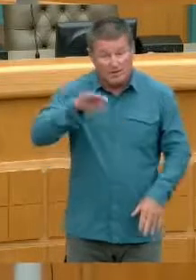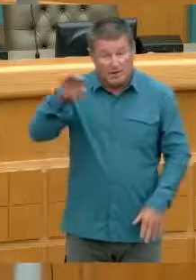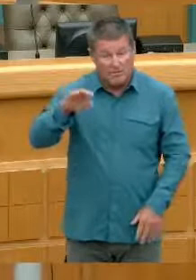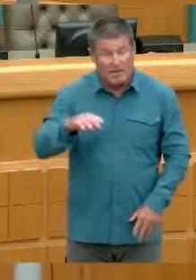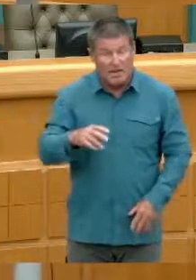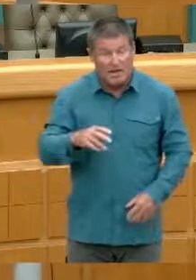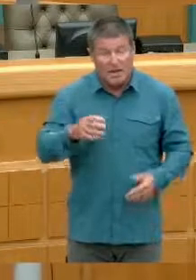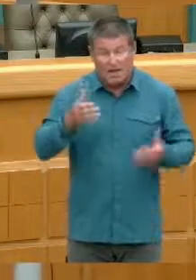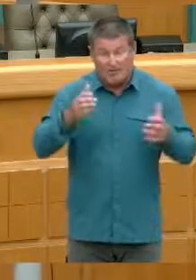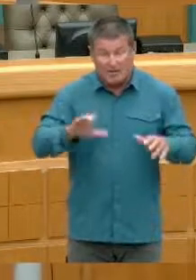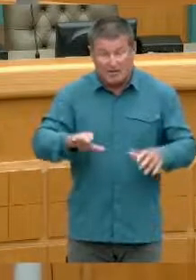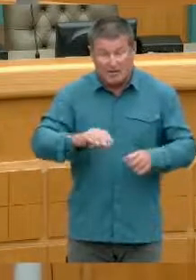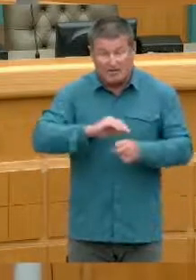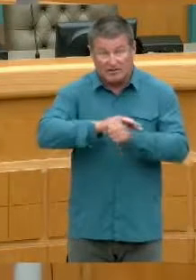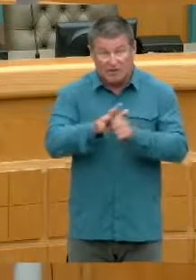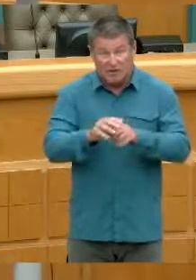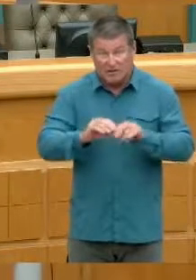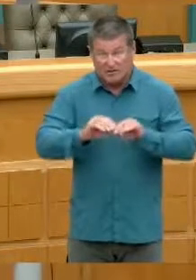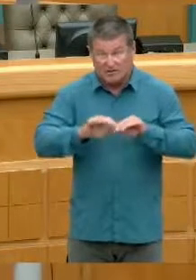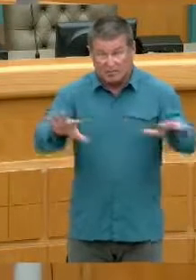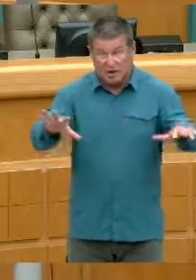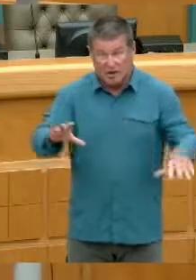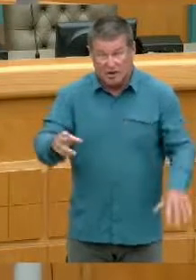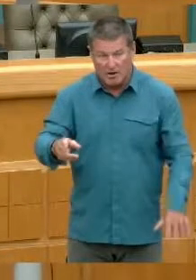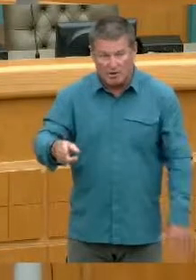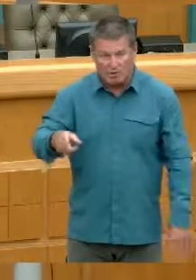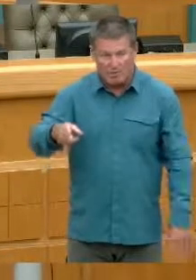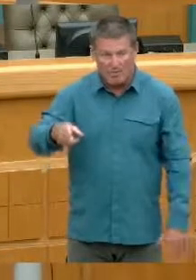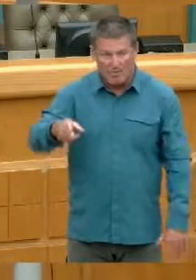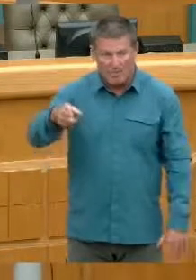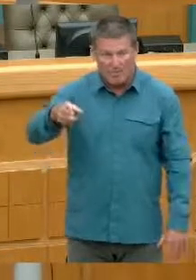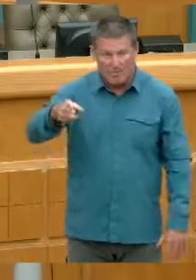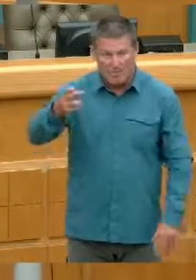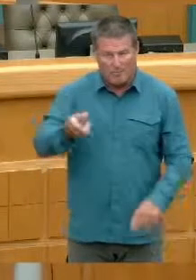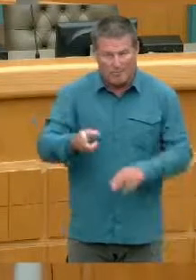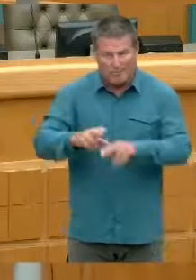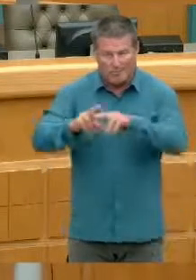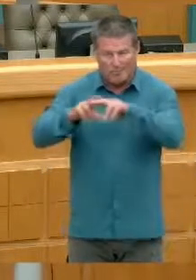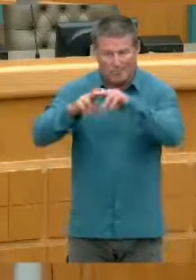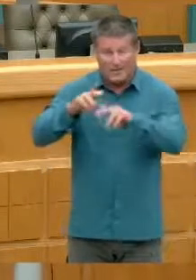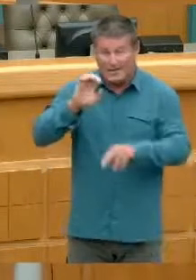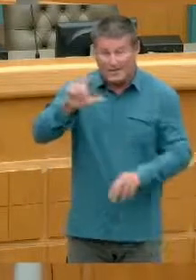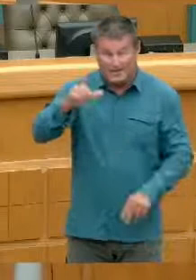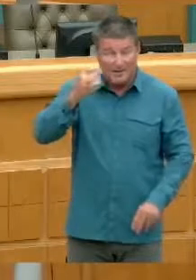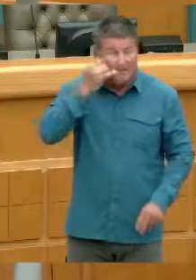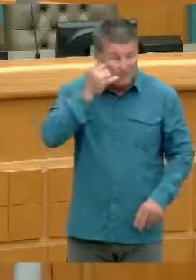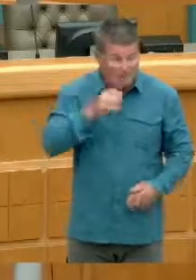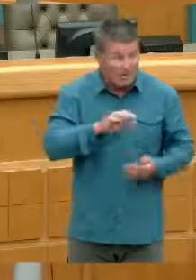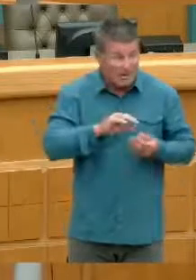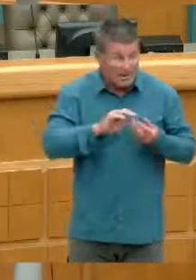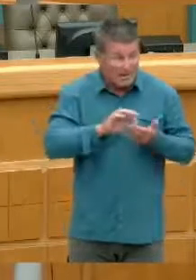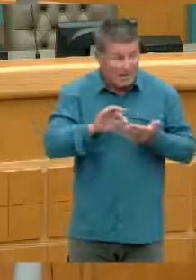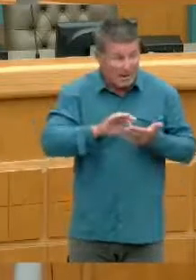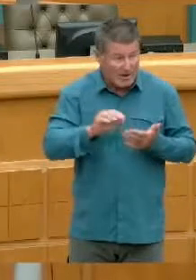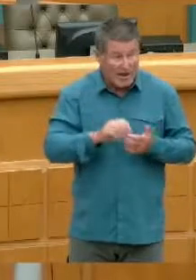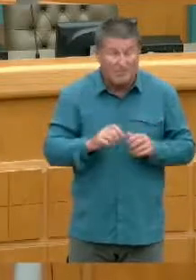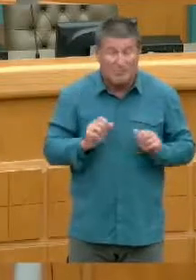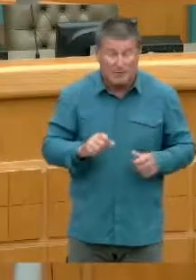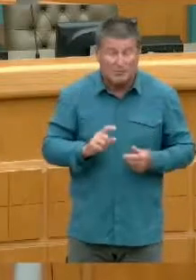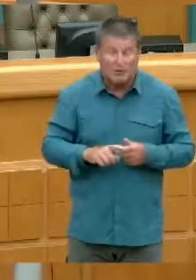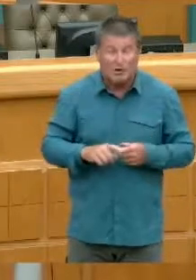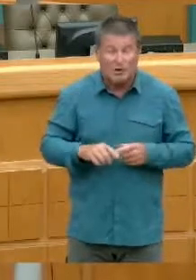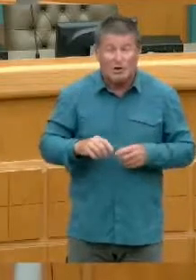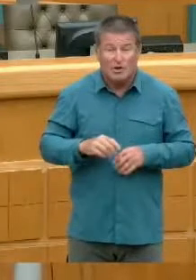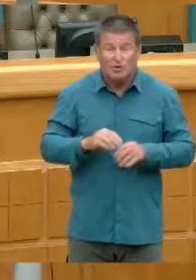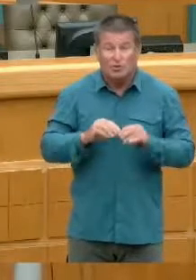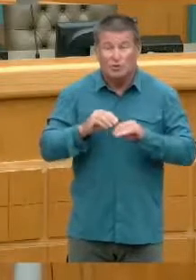COVID-19 increases. And so there's a direct relationship between these cell phone metrics and the probability of transmitting